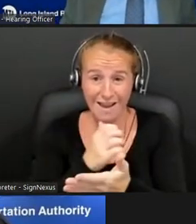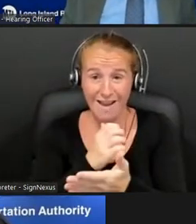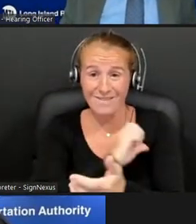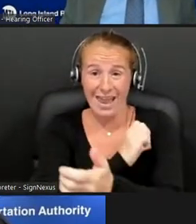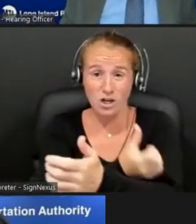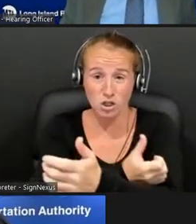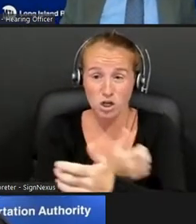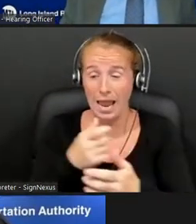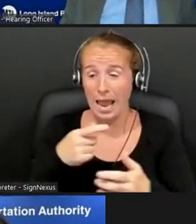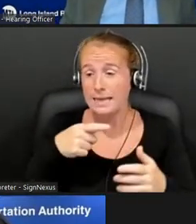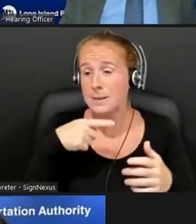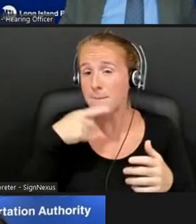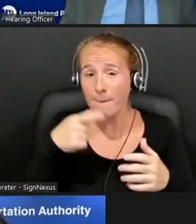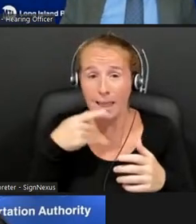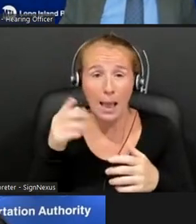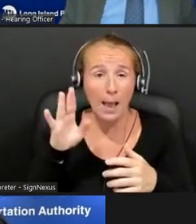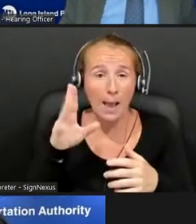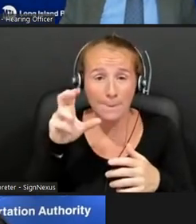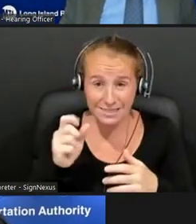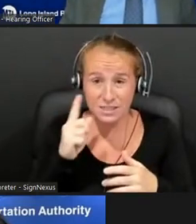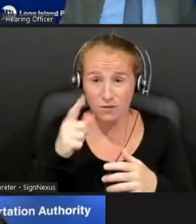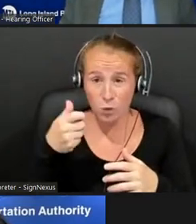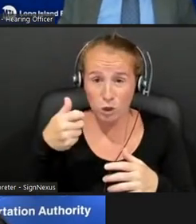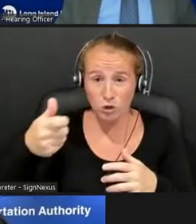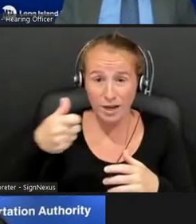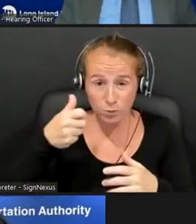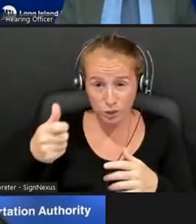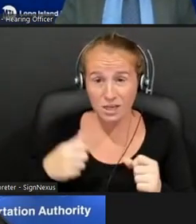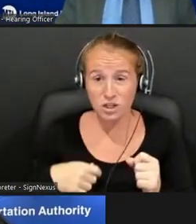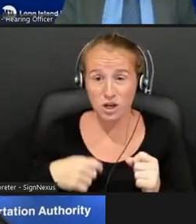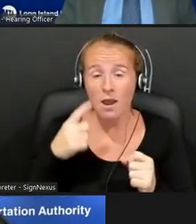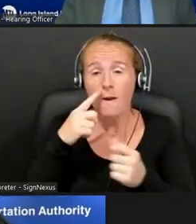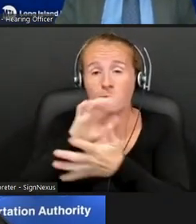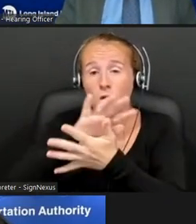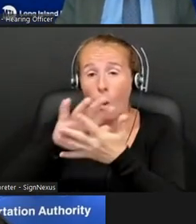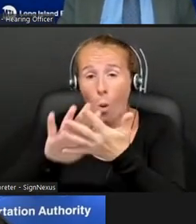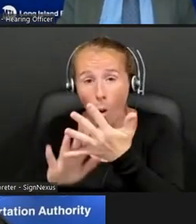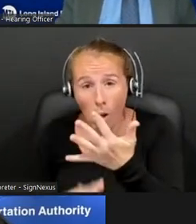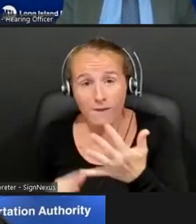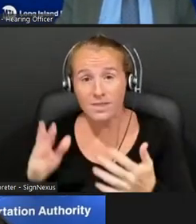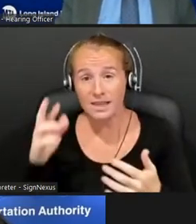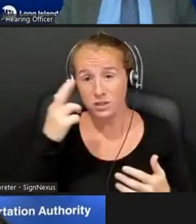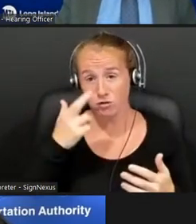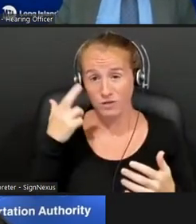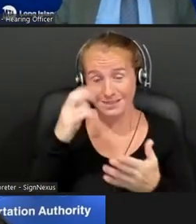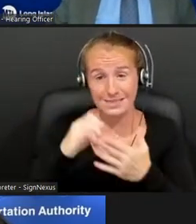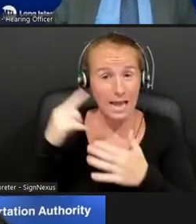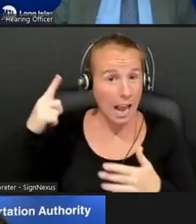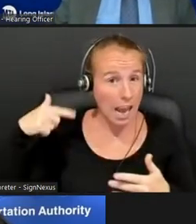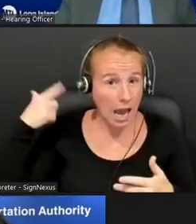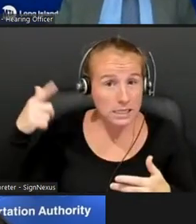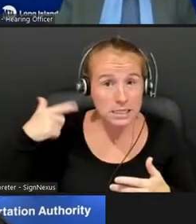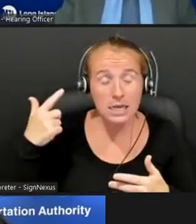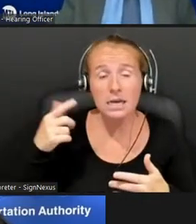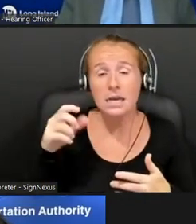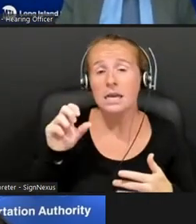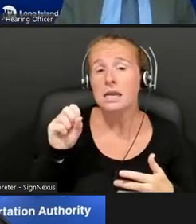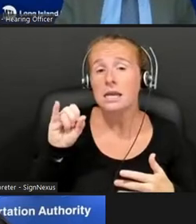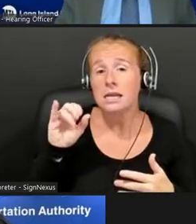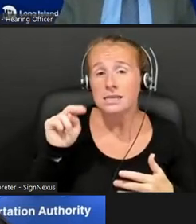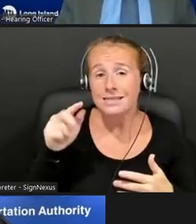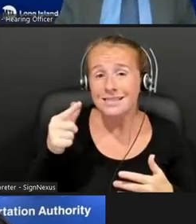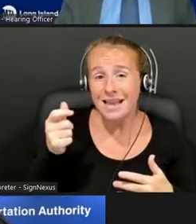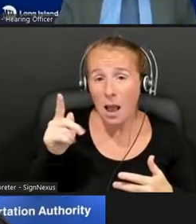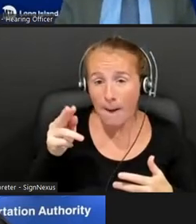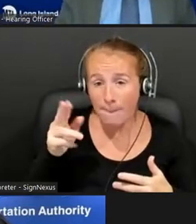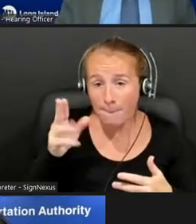in transporting people it is for all these reasons and many more that London Singapore and nearly every other